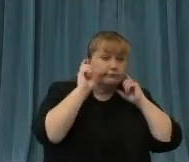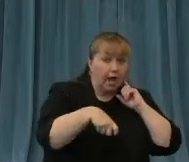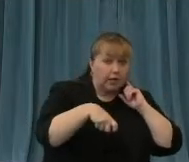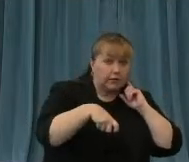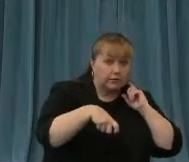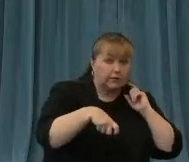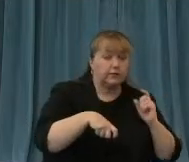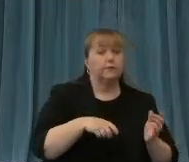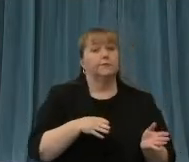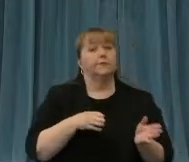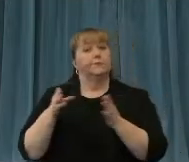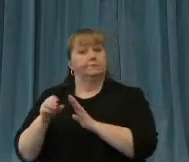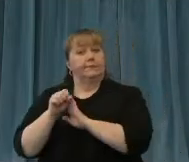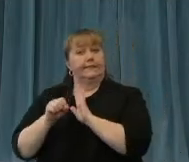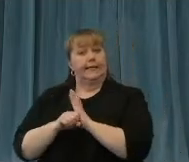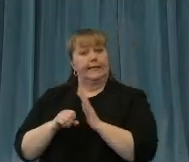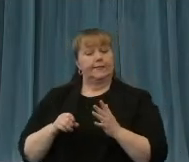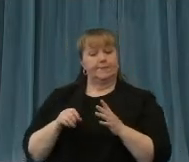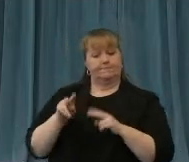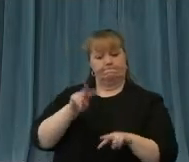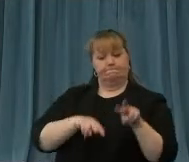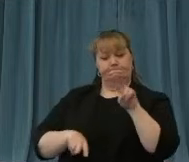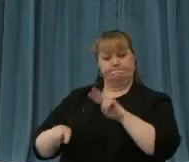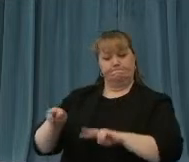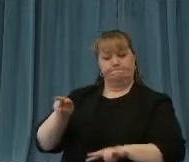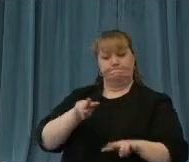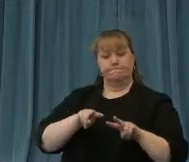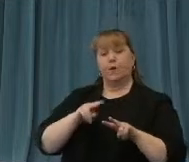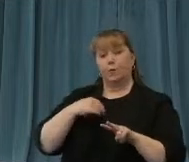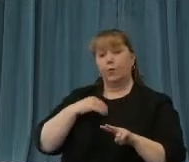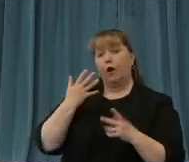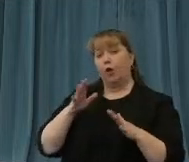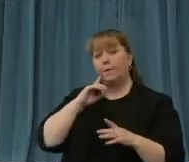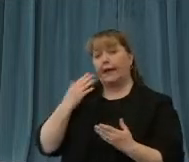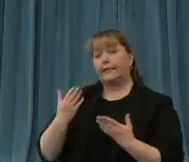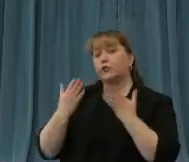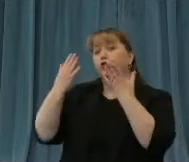strengthening this guidance as we begin to reopen.